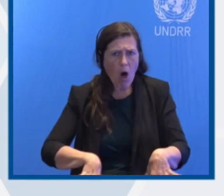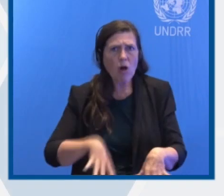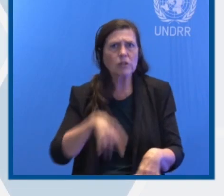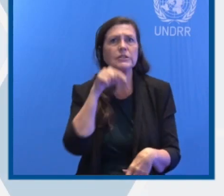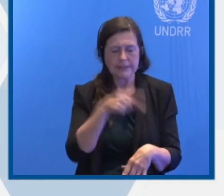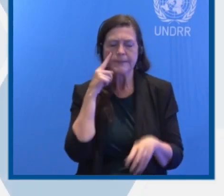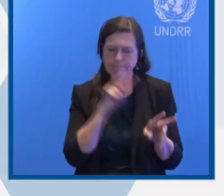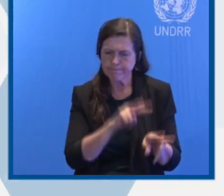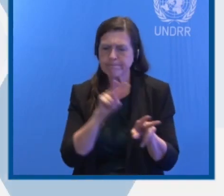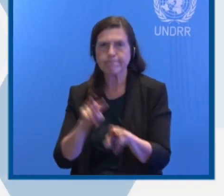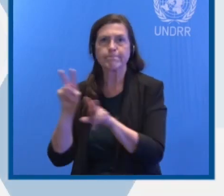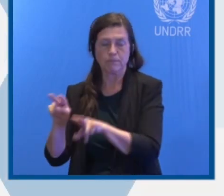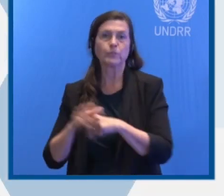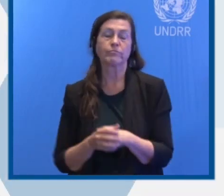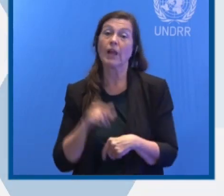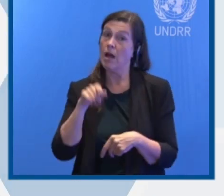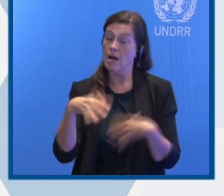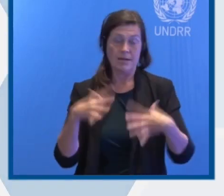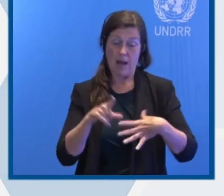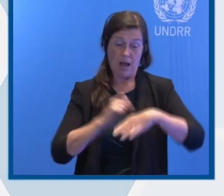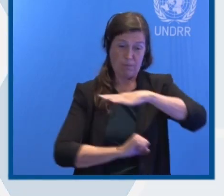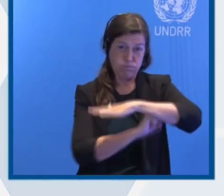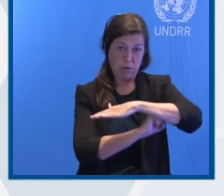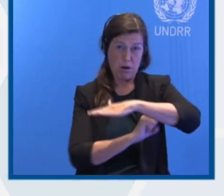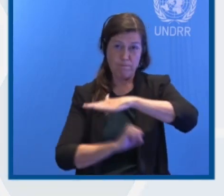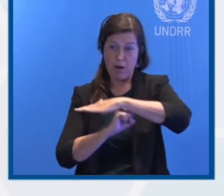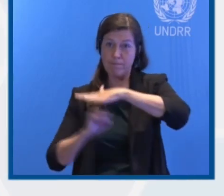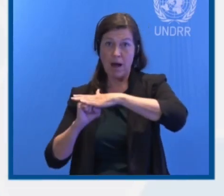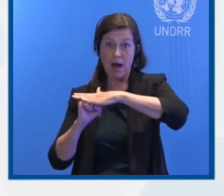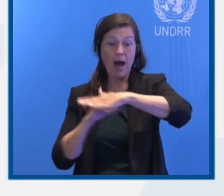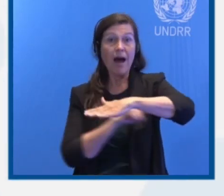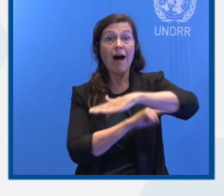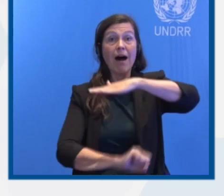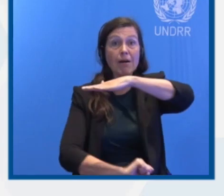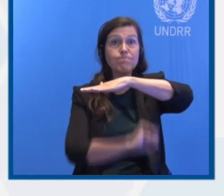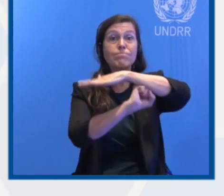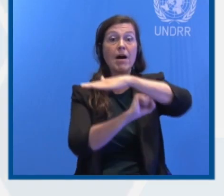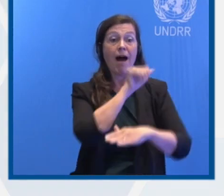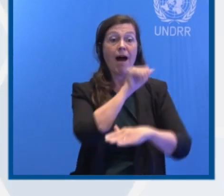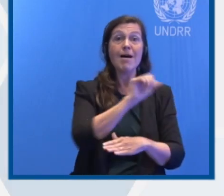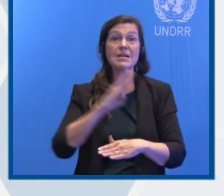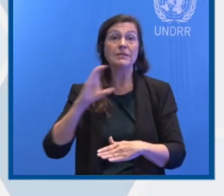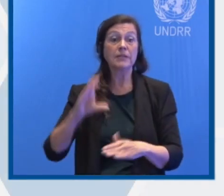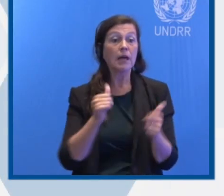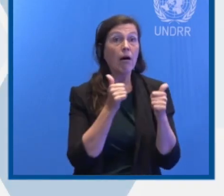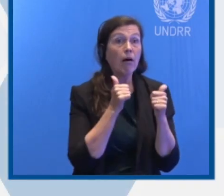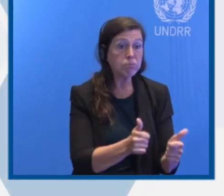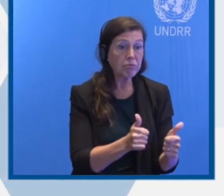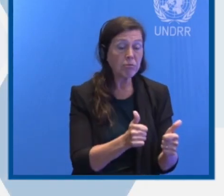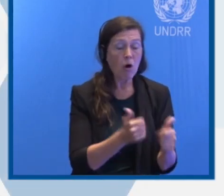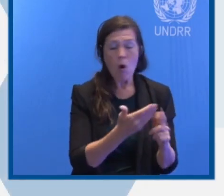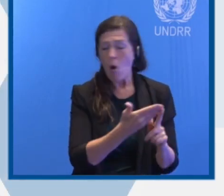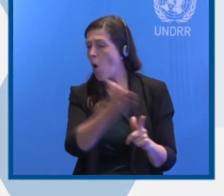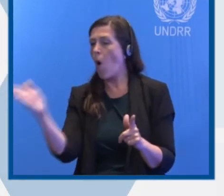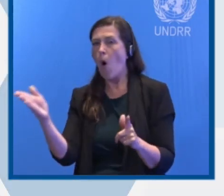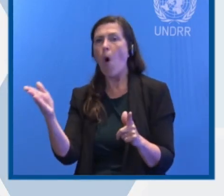target D in some senses is a keystone target. You know, if you do well there, you do well everywhere else as well. So this